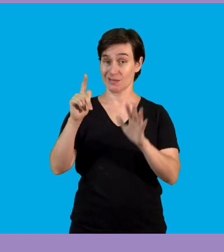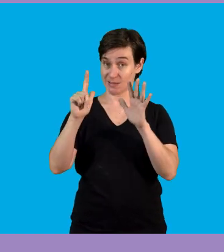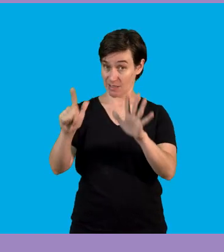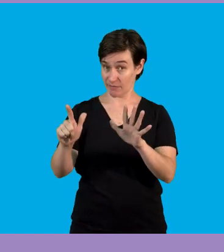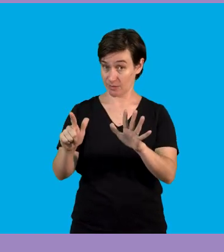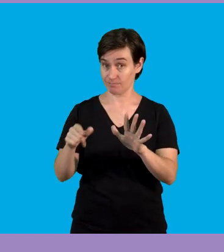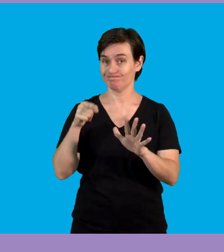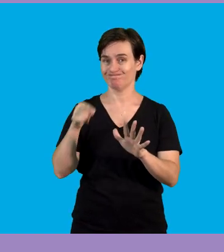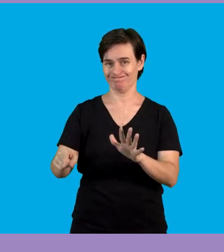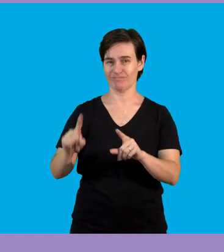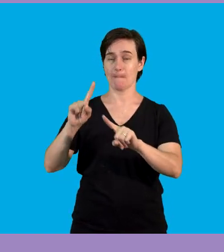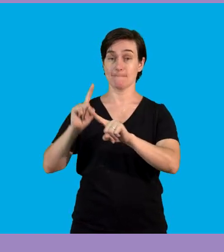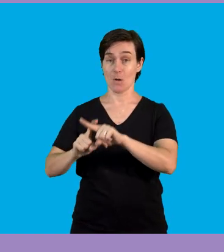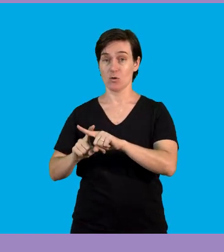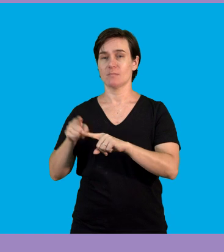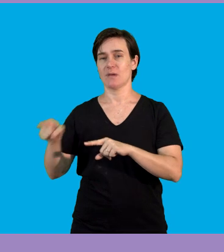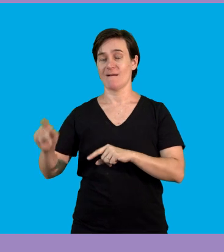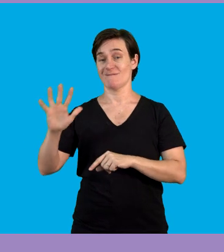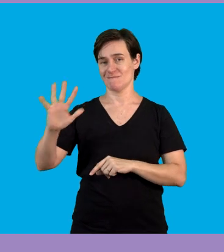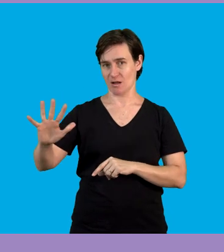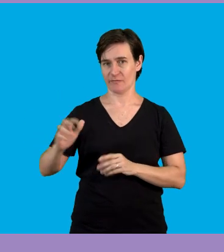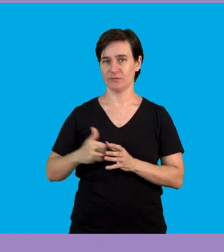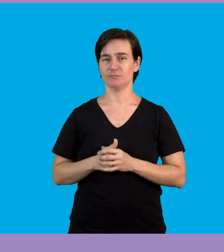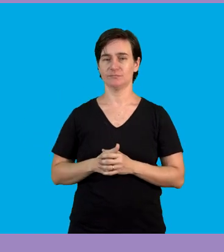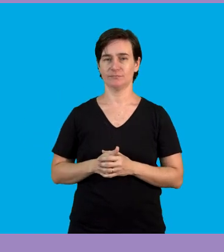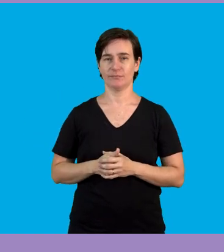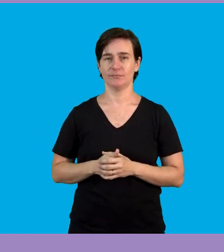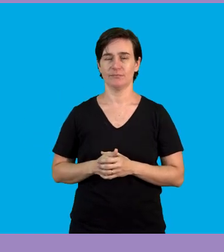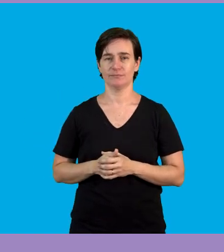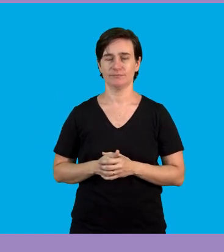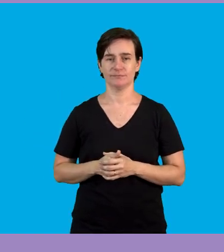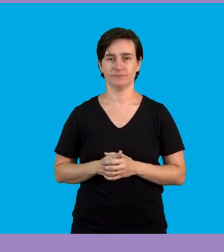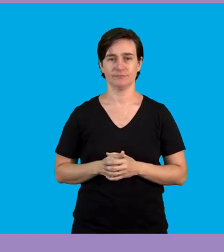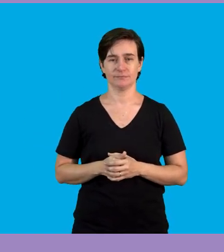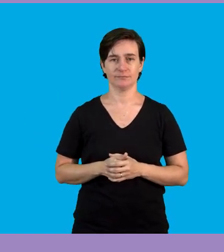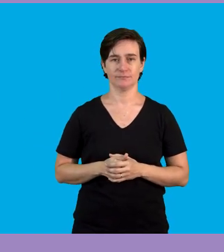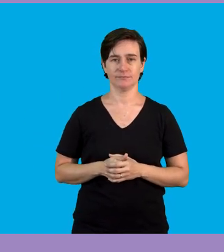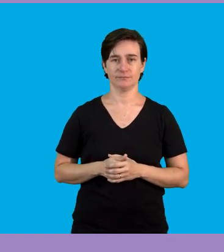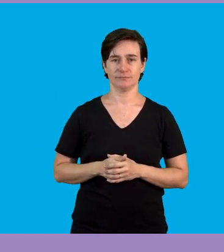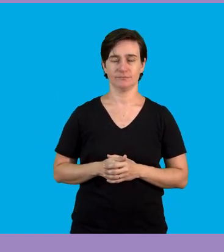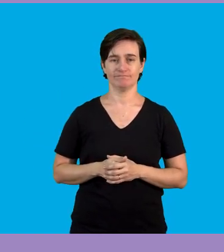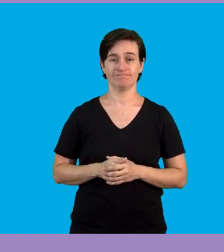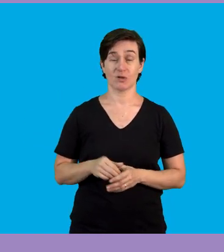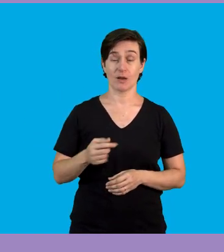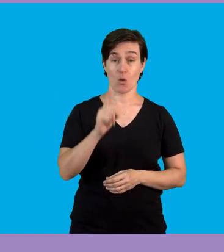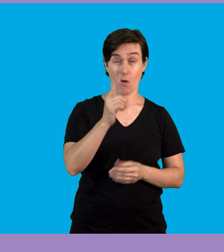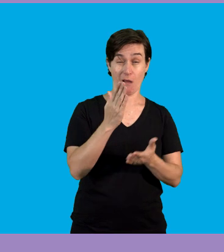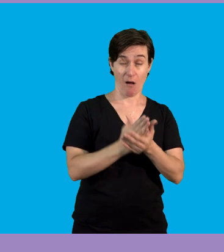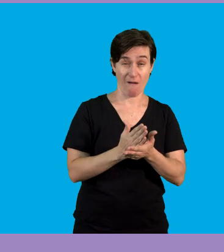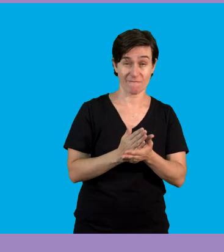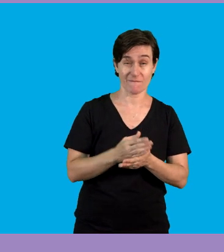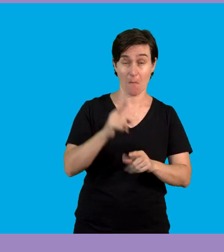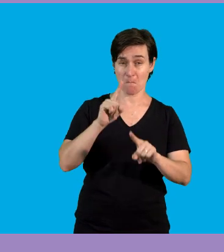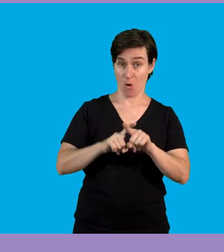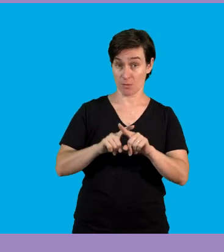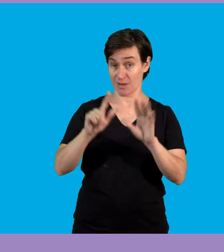7 meters, and we are going to multiply that by 5 meters. And of course, now if we take 1/2 and multiply